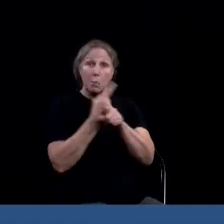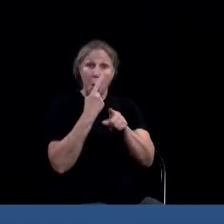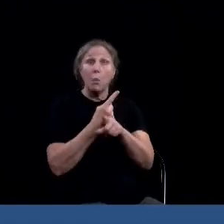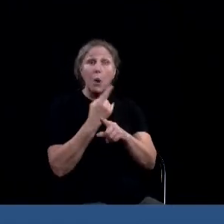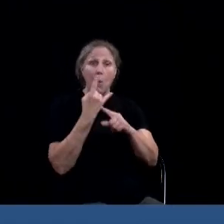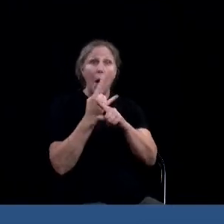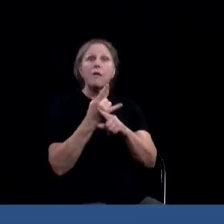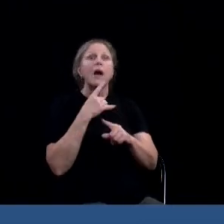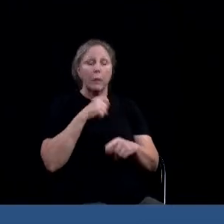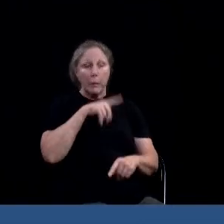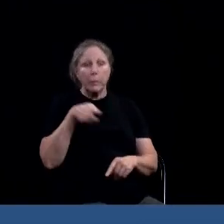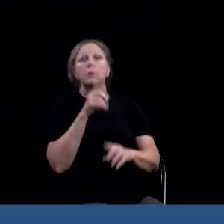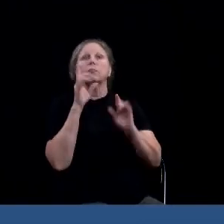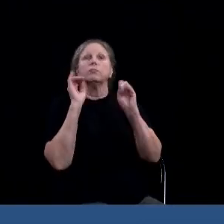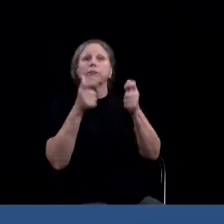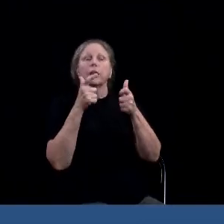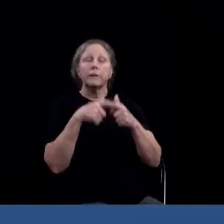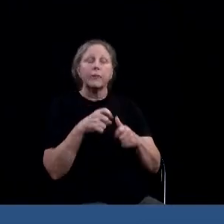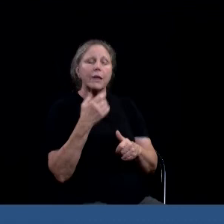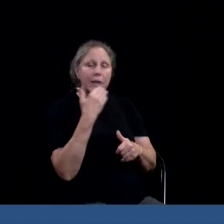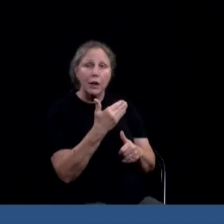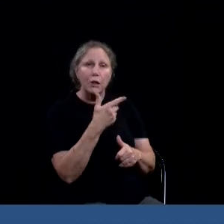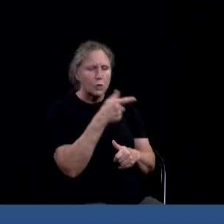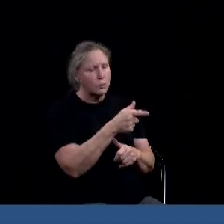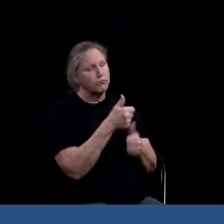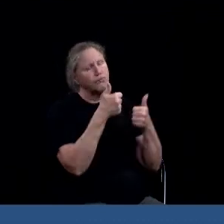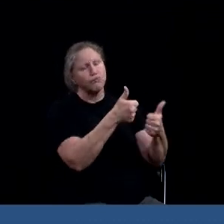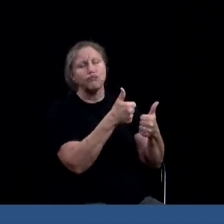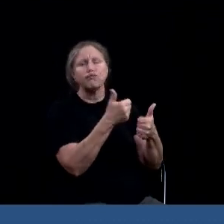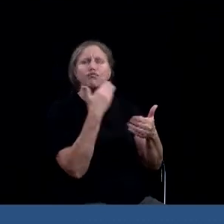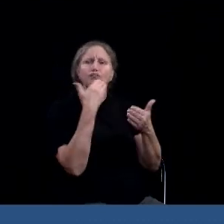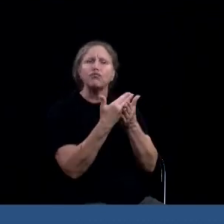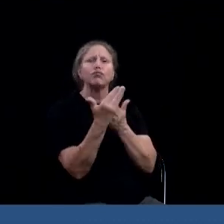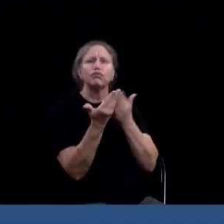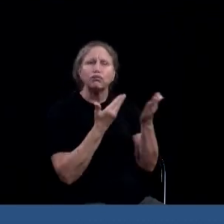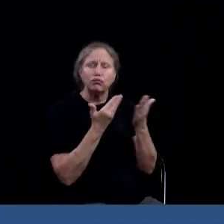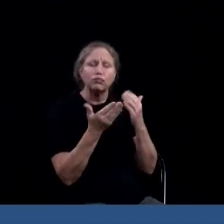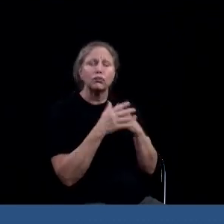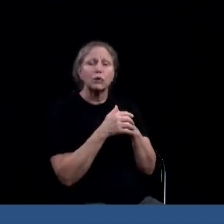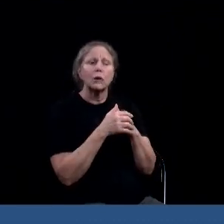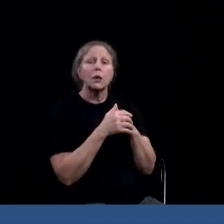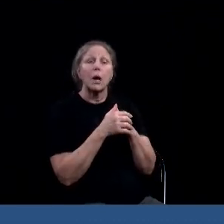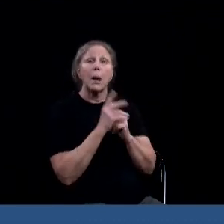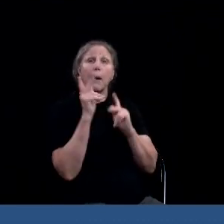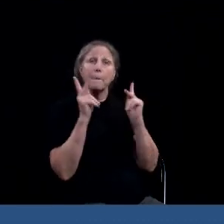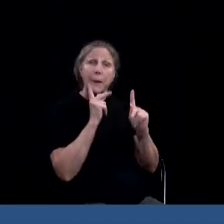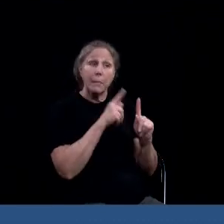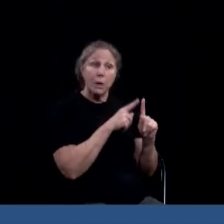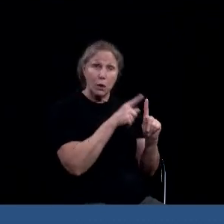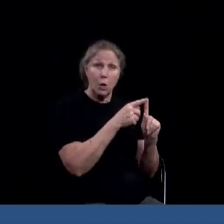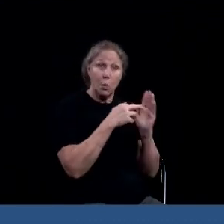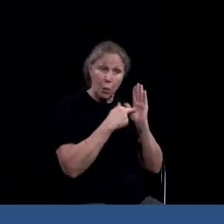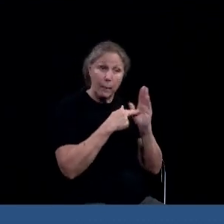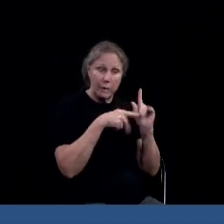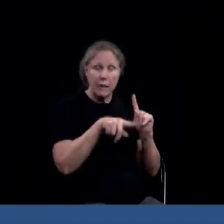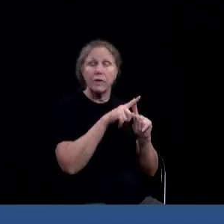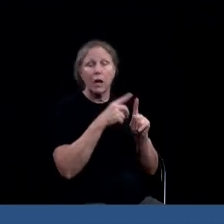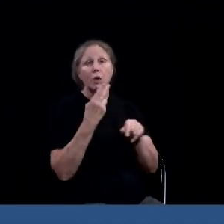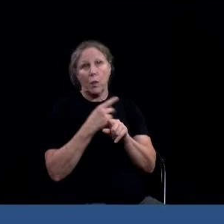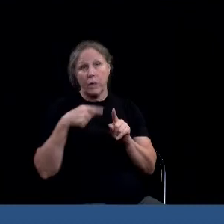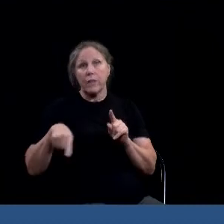doing yourself a good service in utilizing the people who you represent to be your